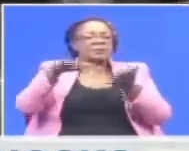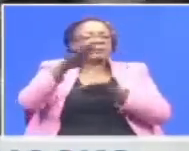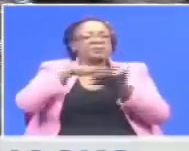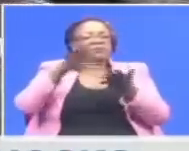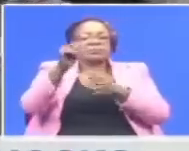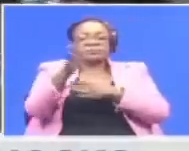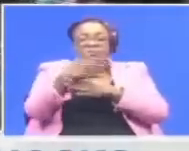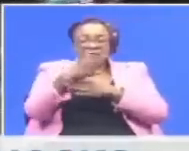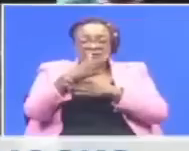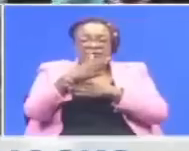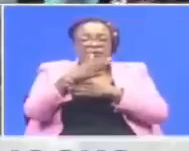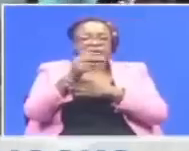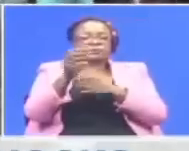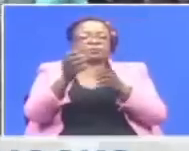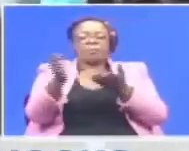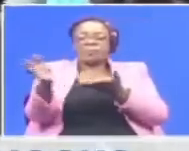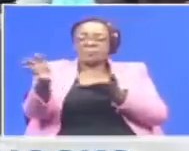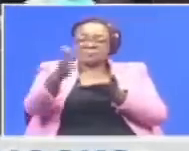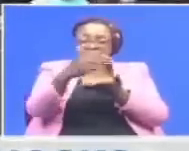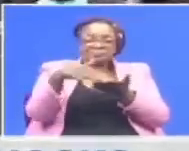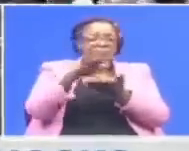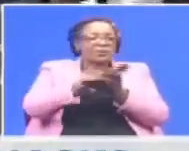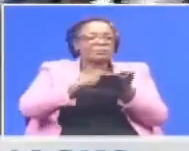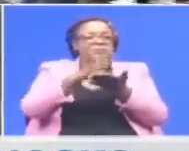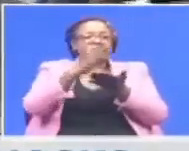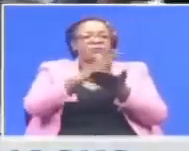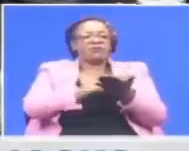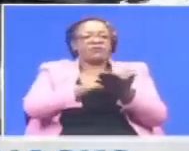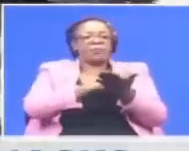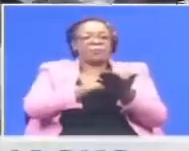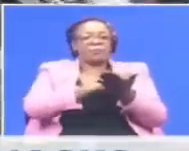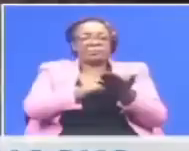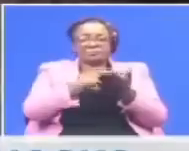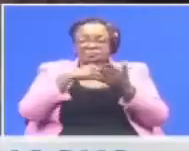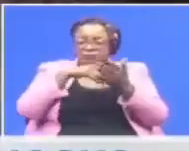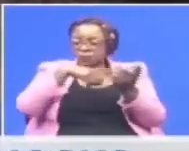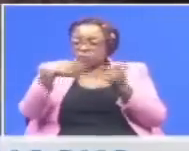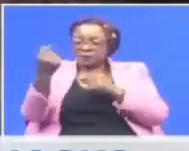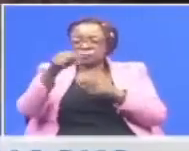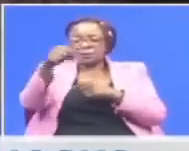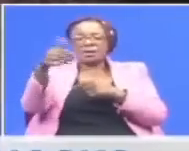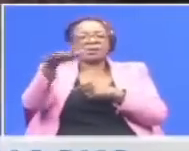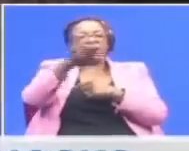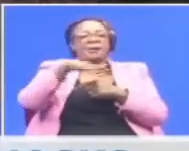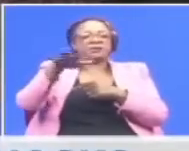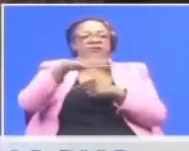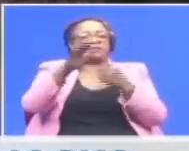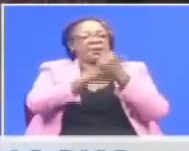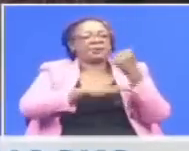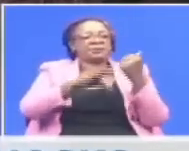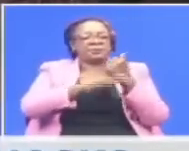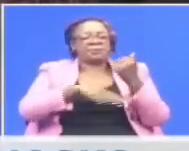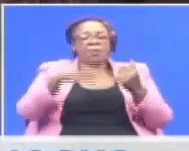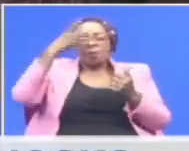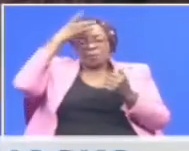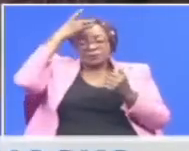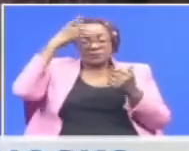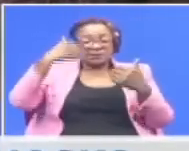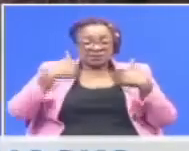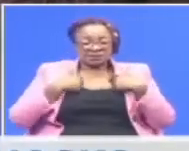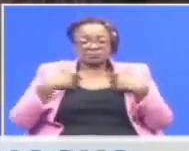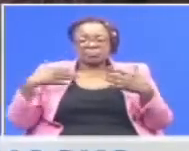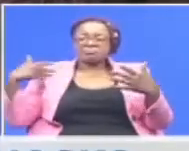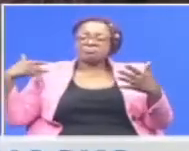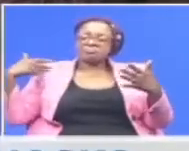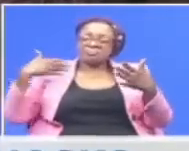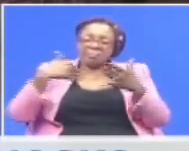Thursday to consolidate his base before moving to the rest of the country. Weta and I have come a long way. Even